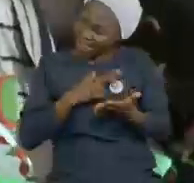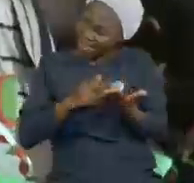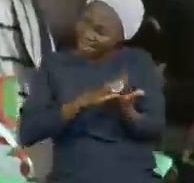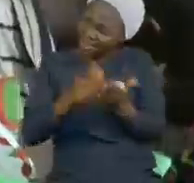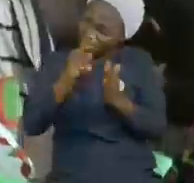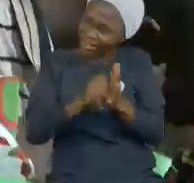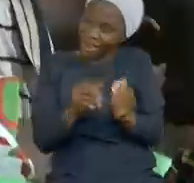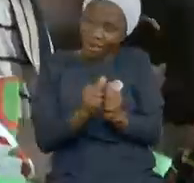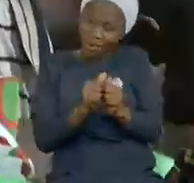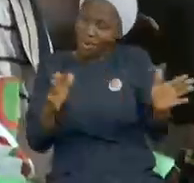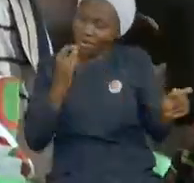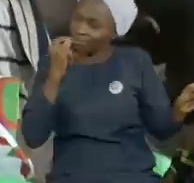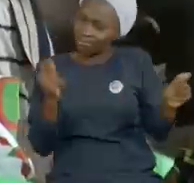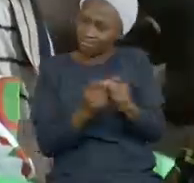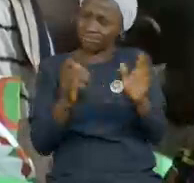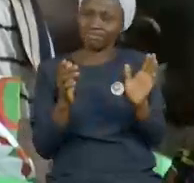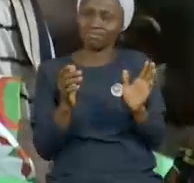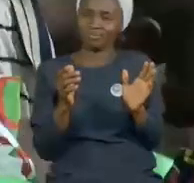without retaliation.